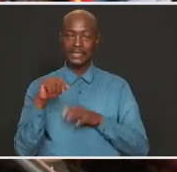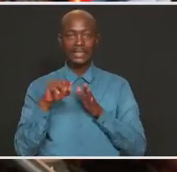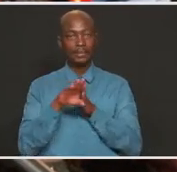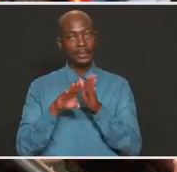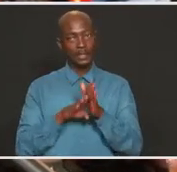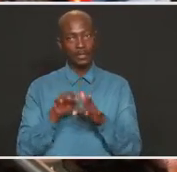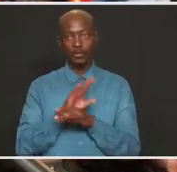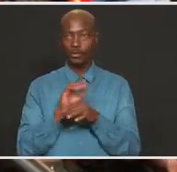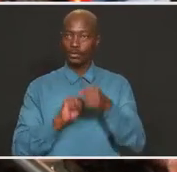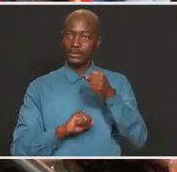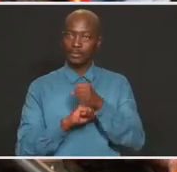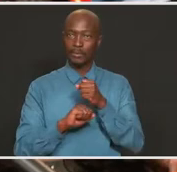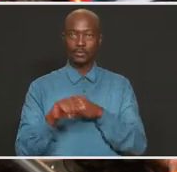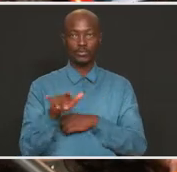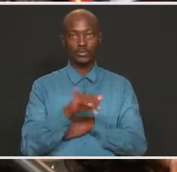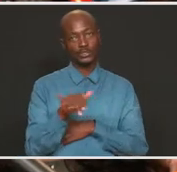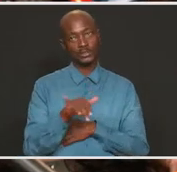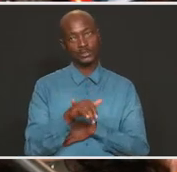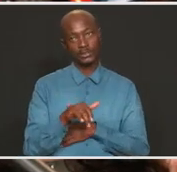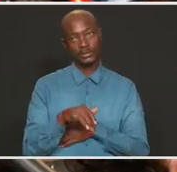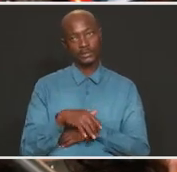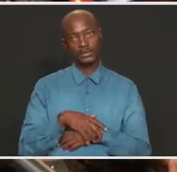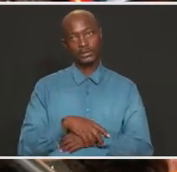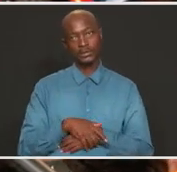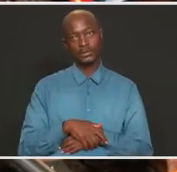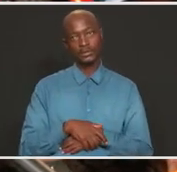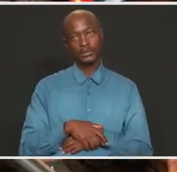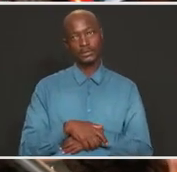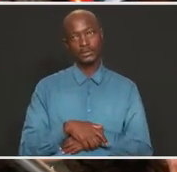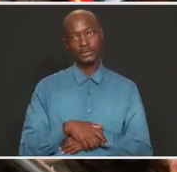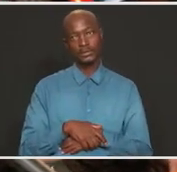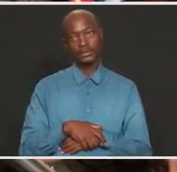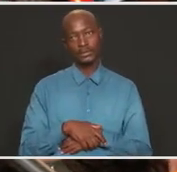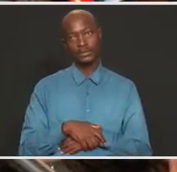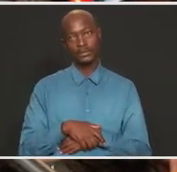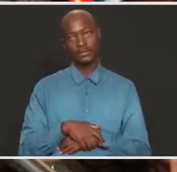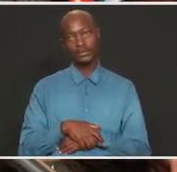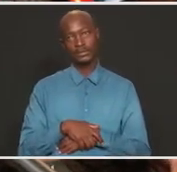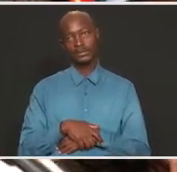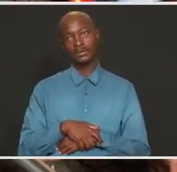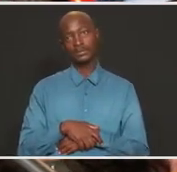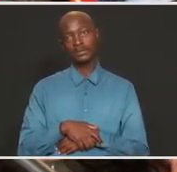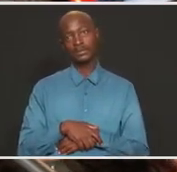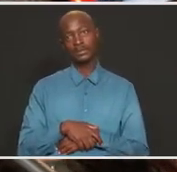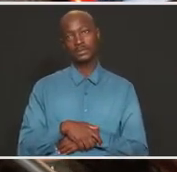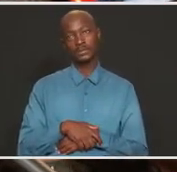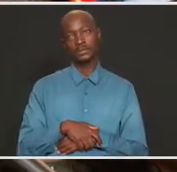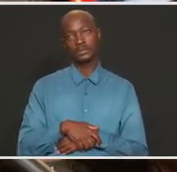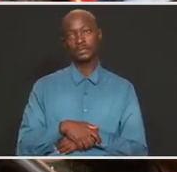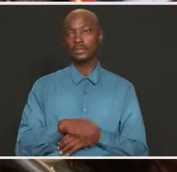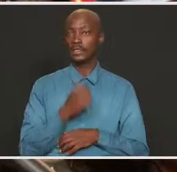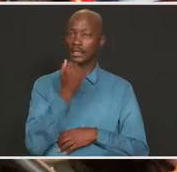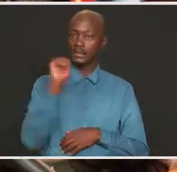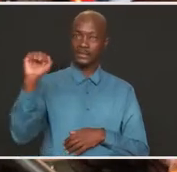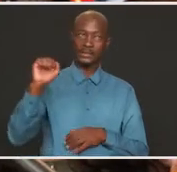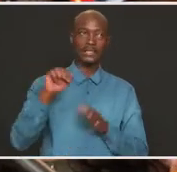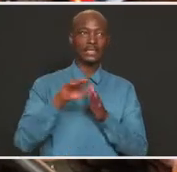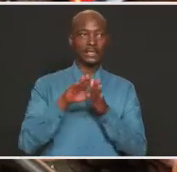or support the bill okay into 19 I reject the peace